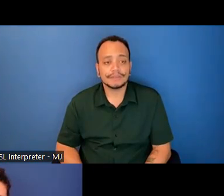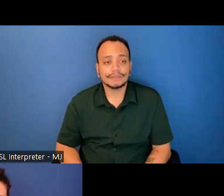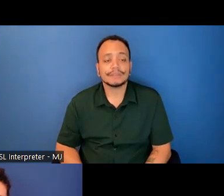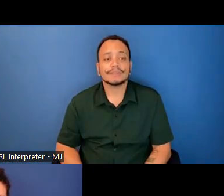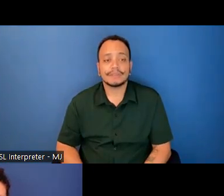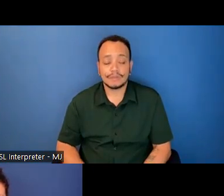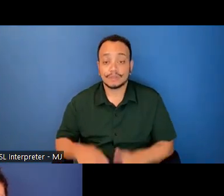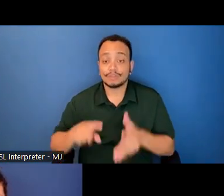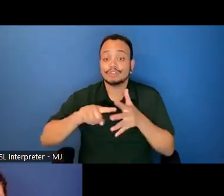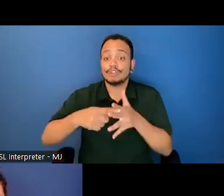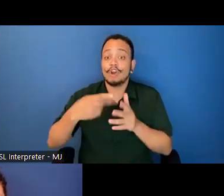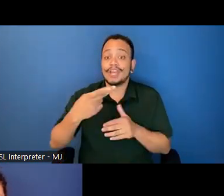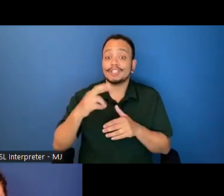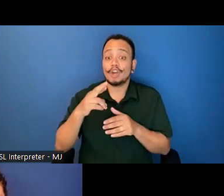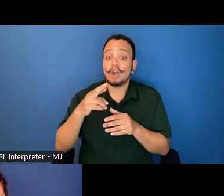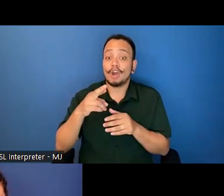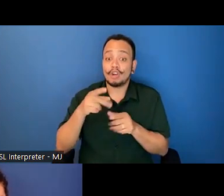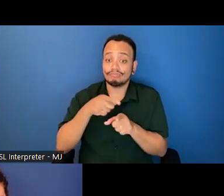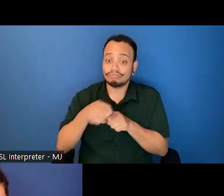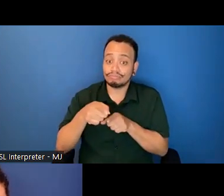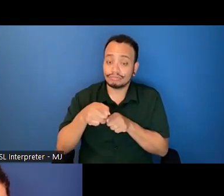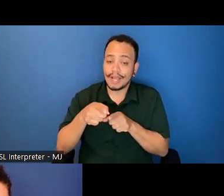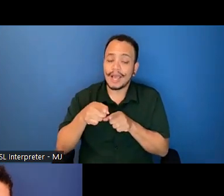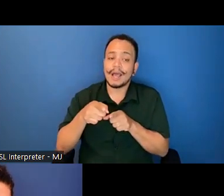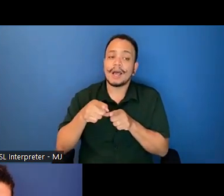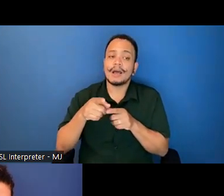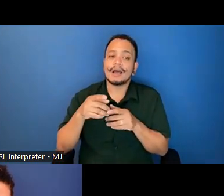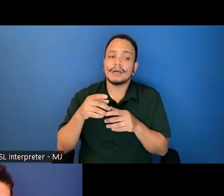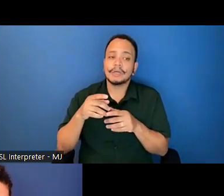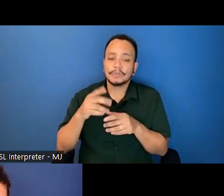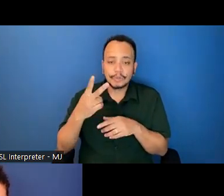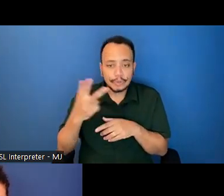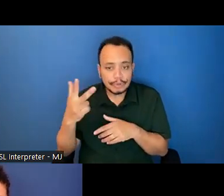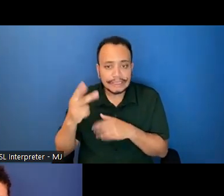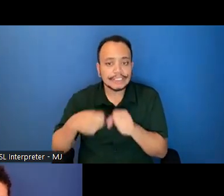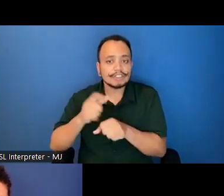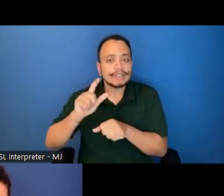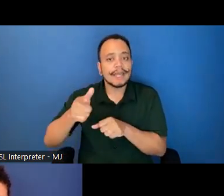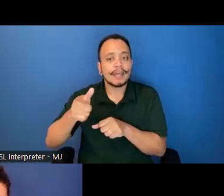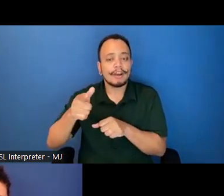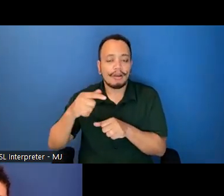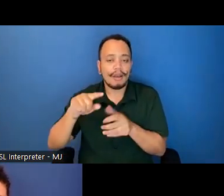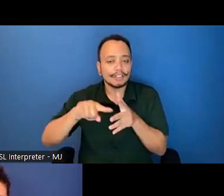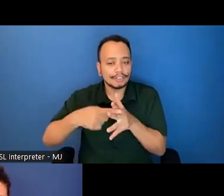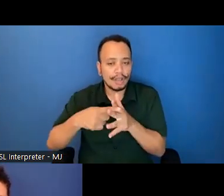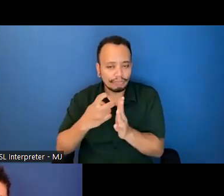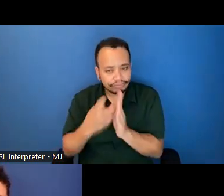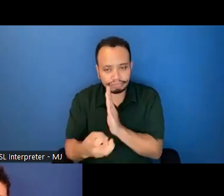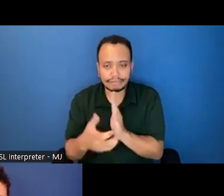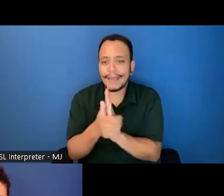was able to kind of carve out my job based on the skills I was really proficient